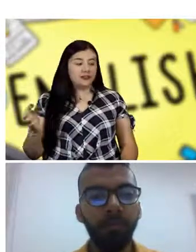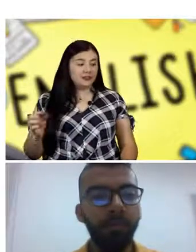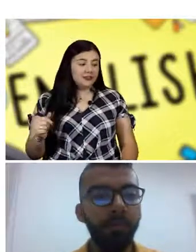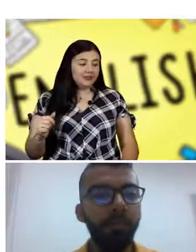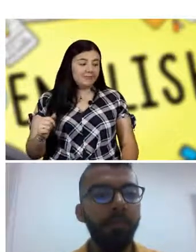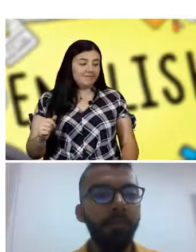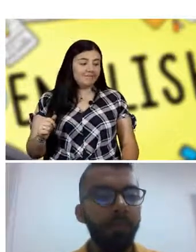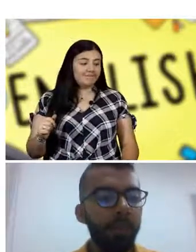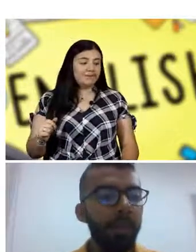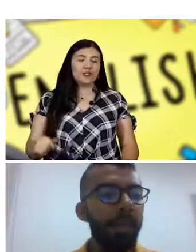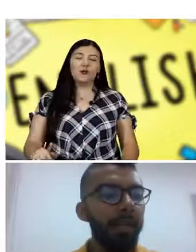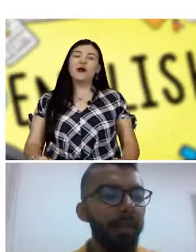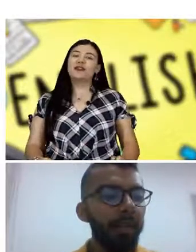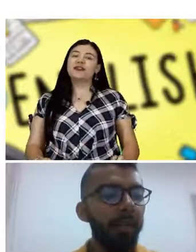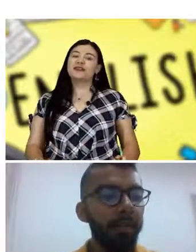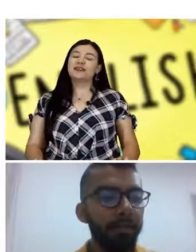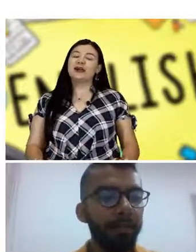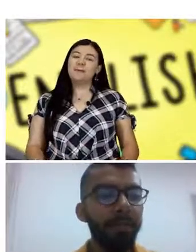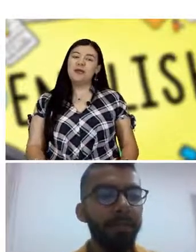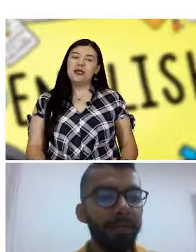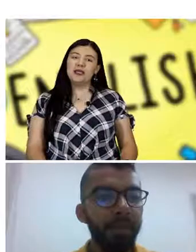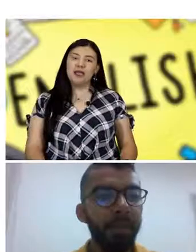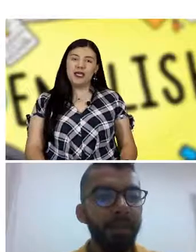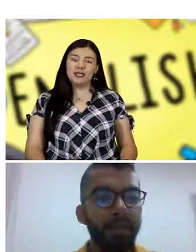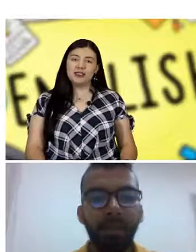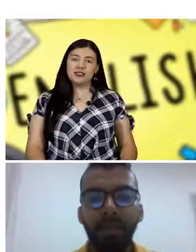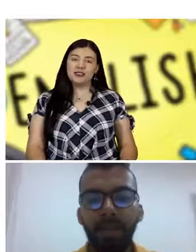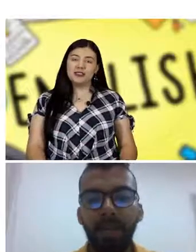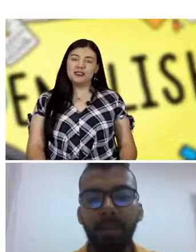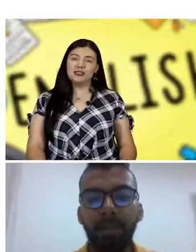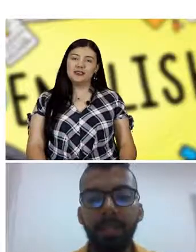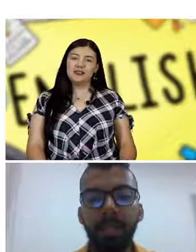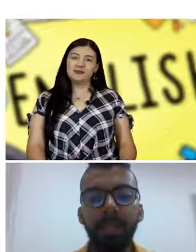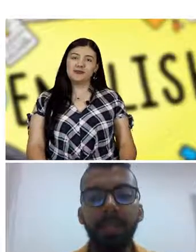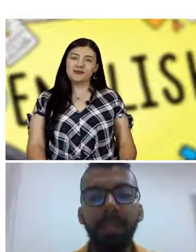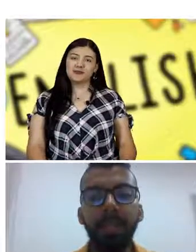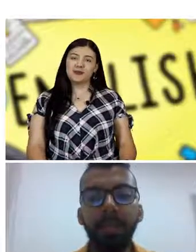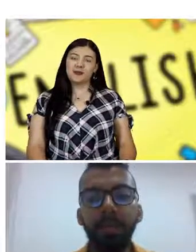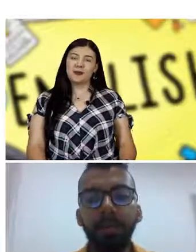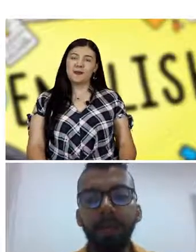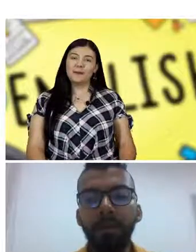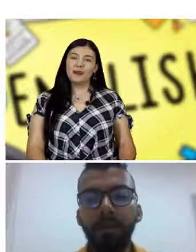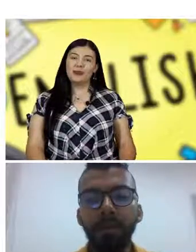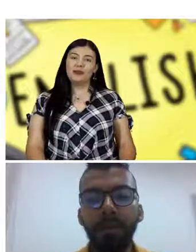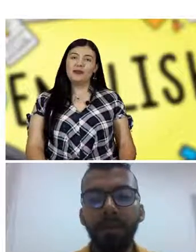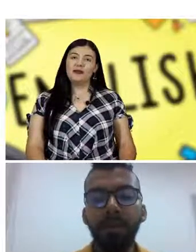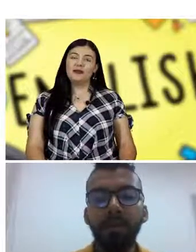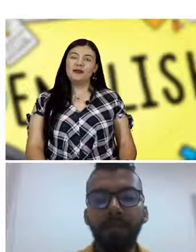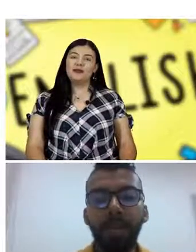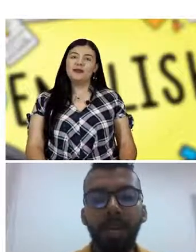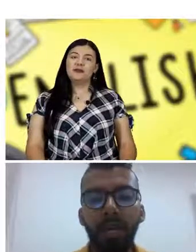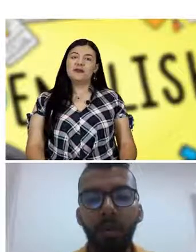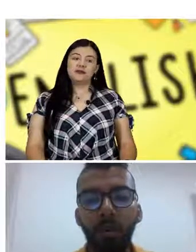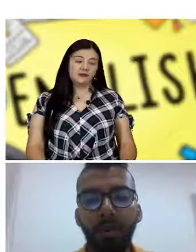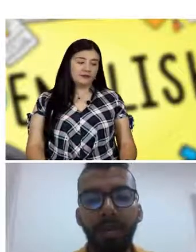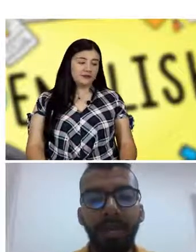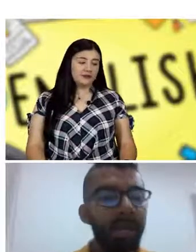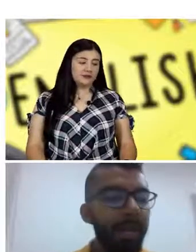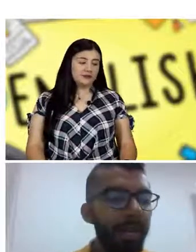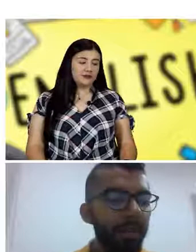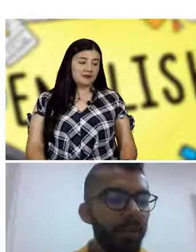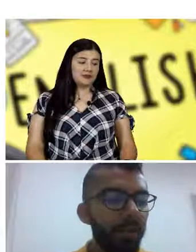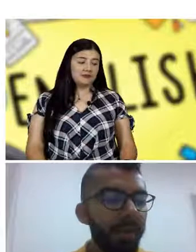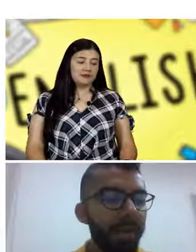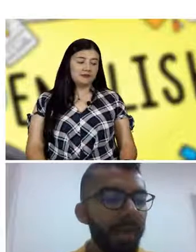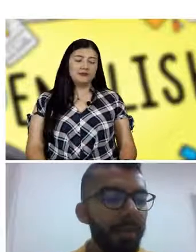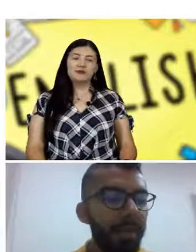foot. So what can be it? Exactly. And then after Mario, we got